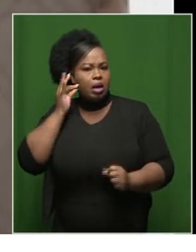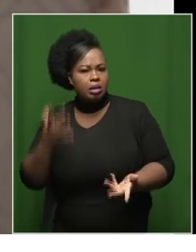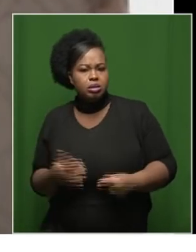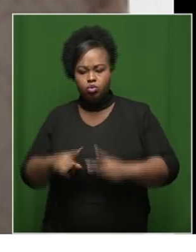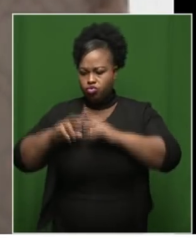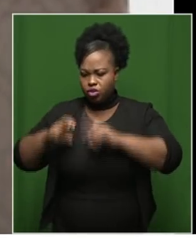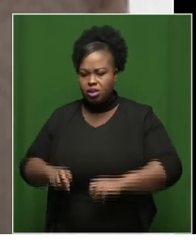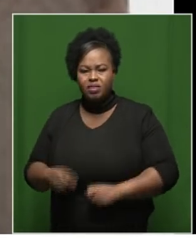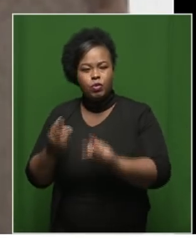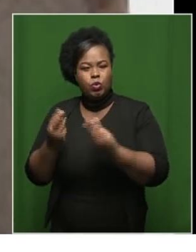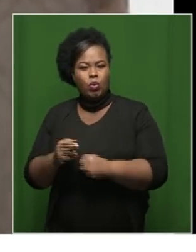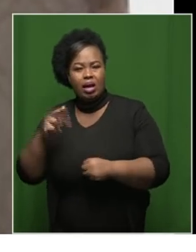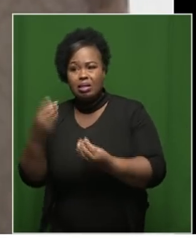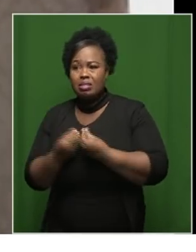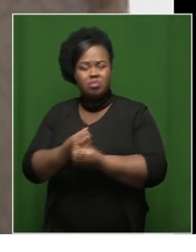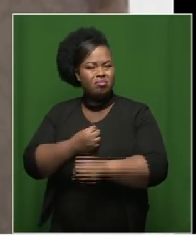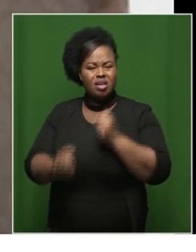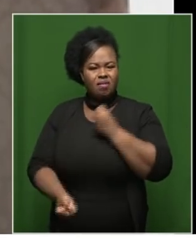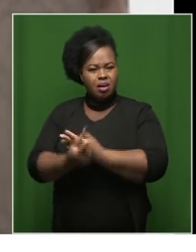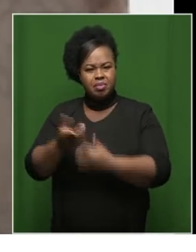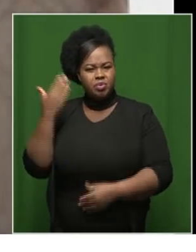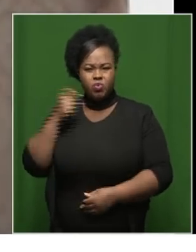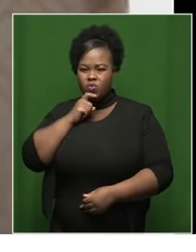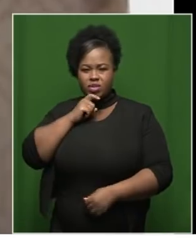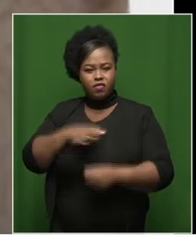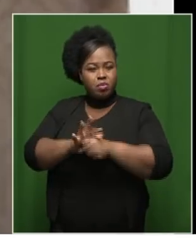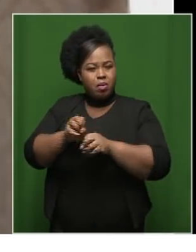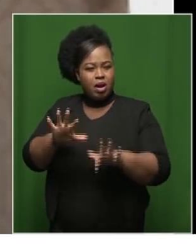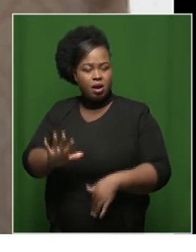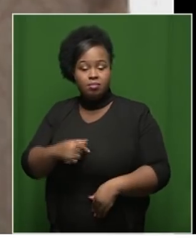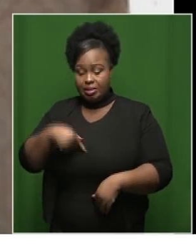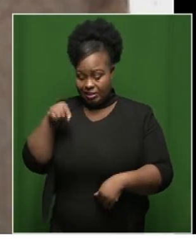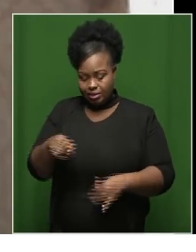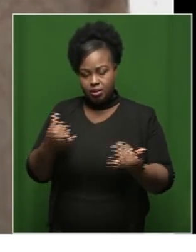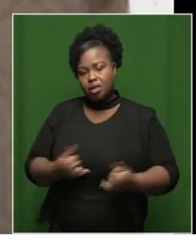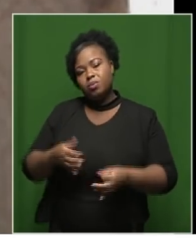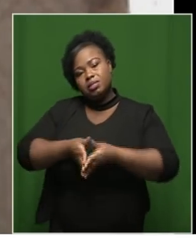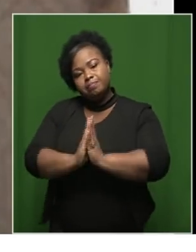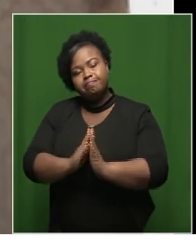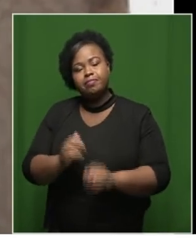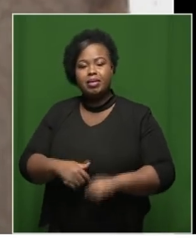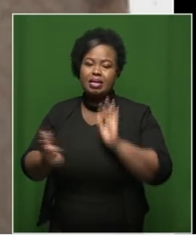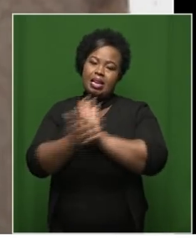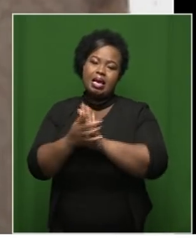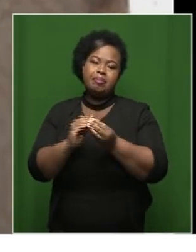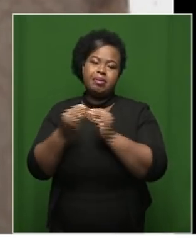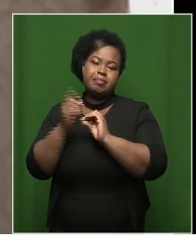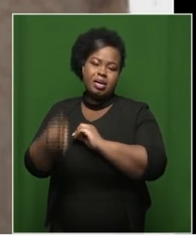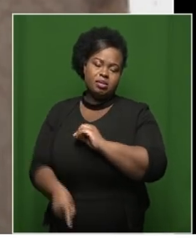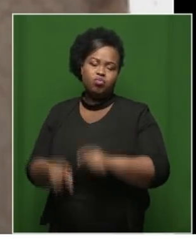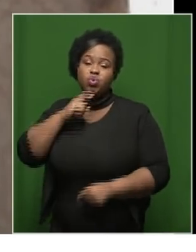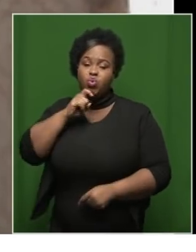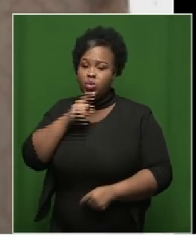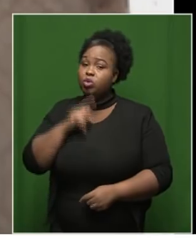research in other drugs, things that have never been used for COVID, this safe drug, all I'm asking is legalize it. Let us use it